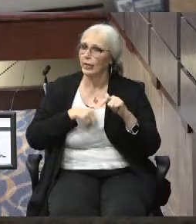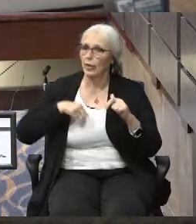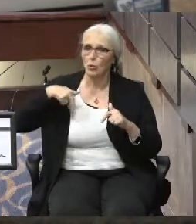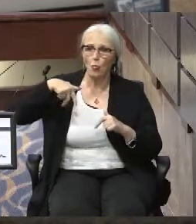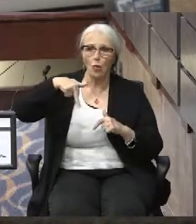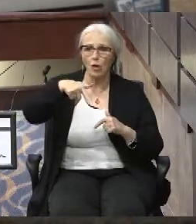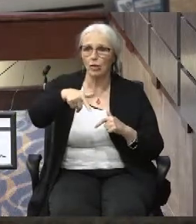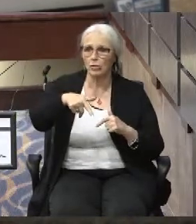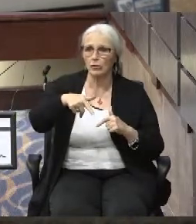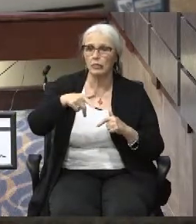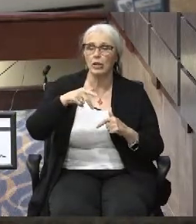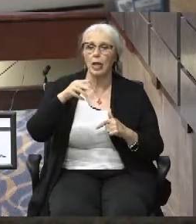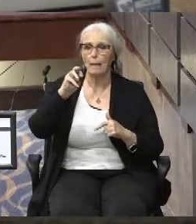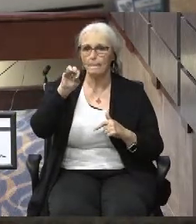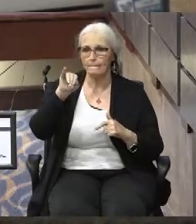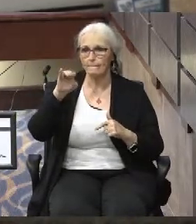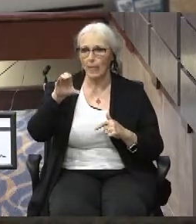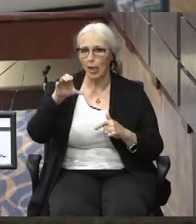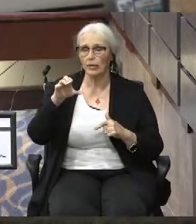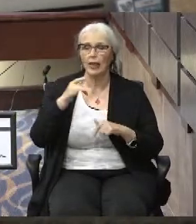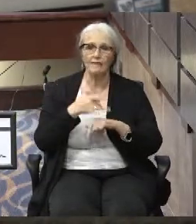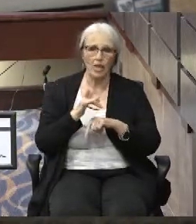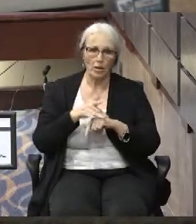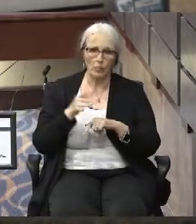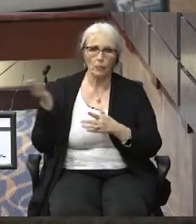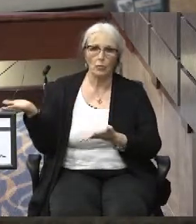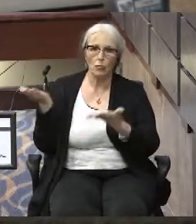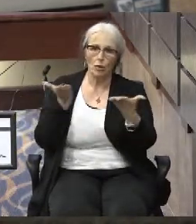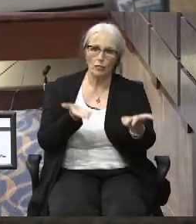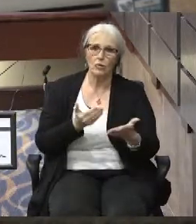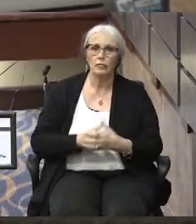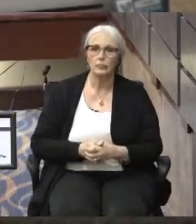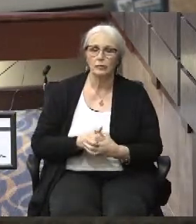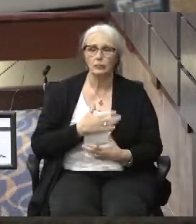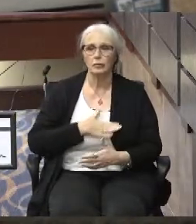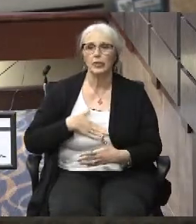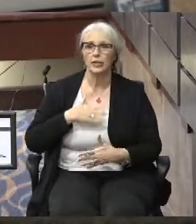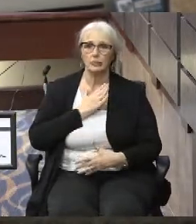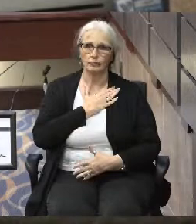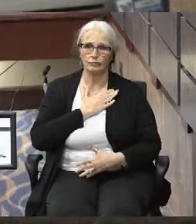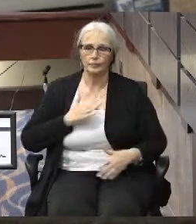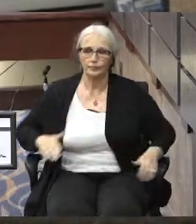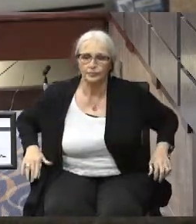limitations, a microphone is available to be brought to you. Please join us for the Pledge of Allegiance.